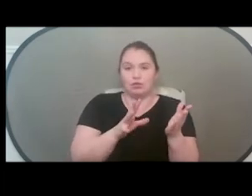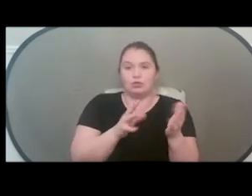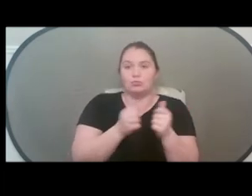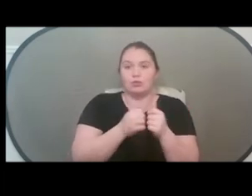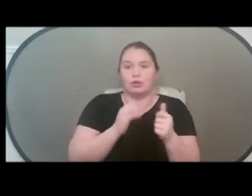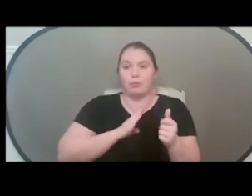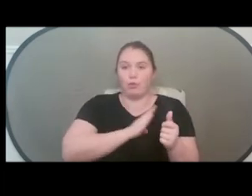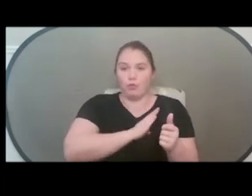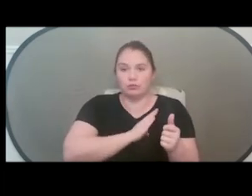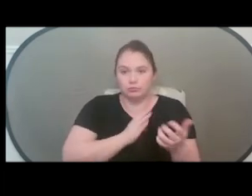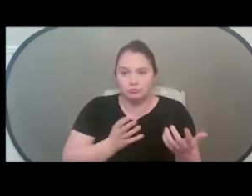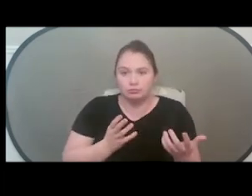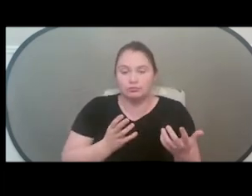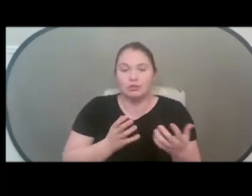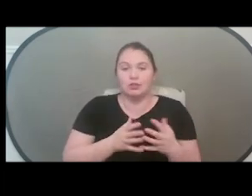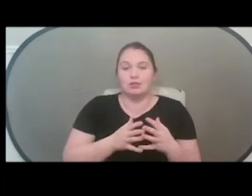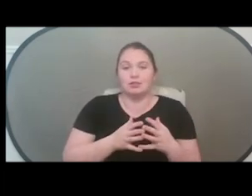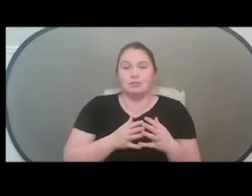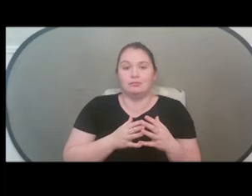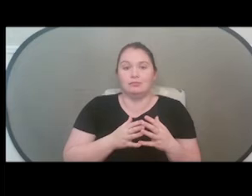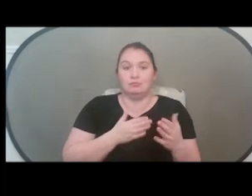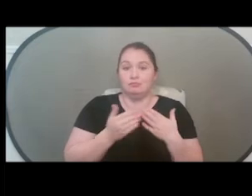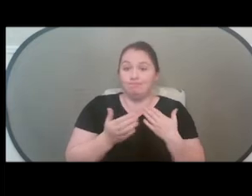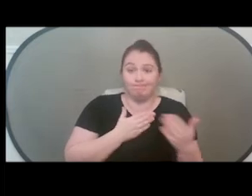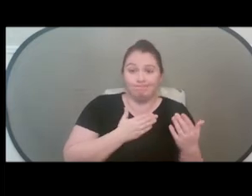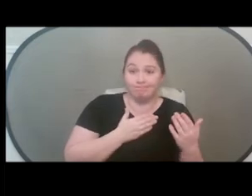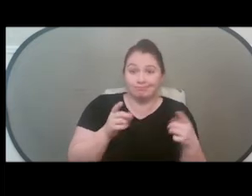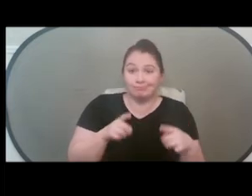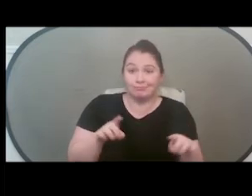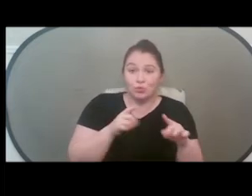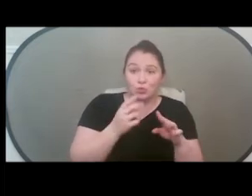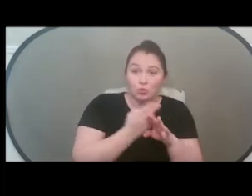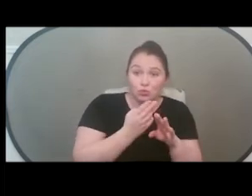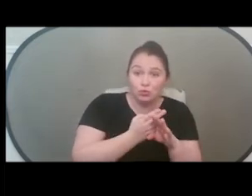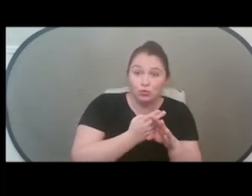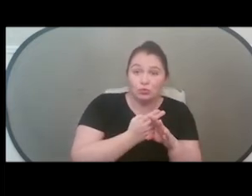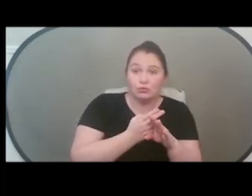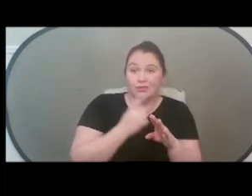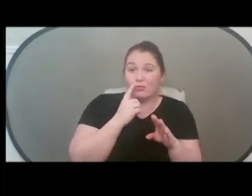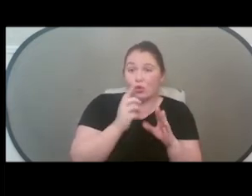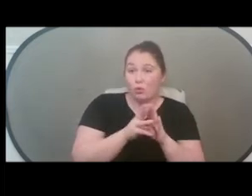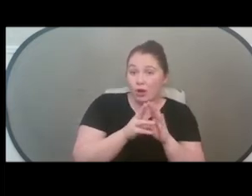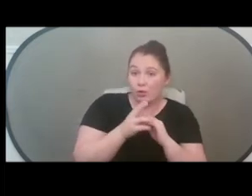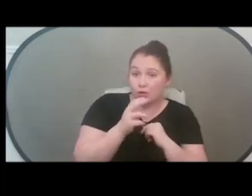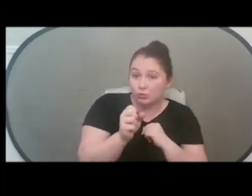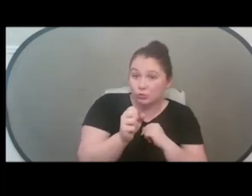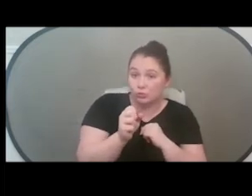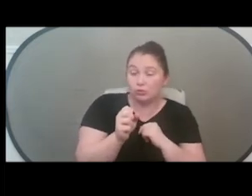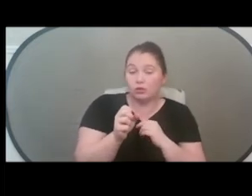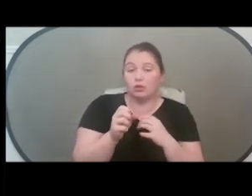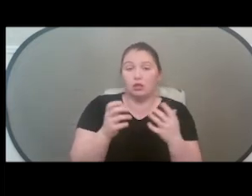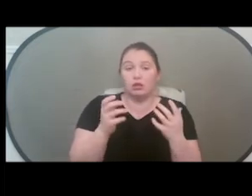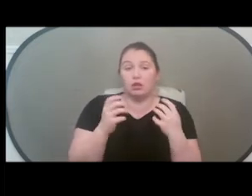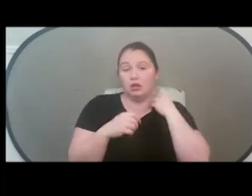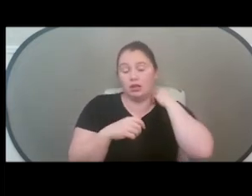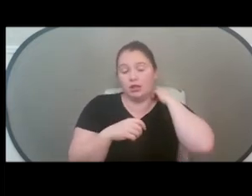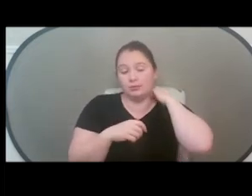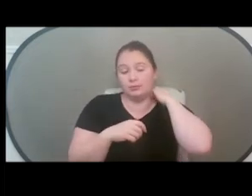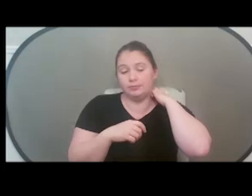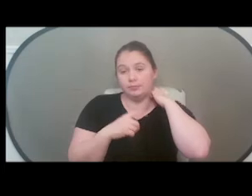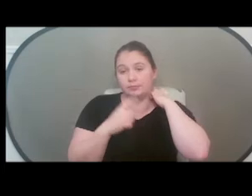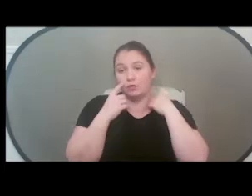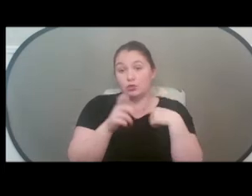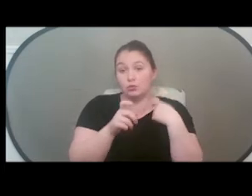board. So whether or not you guys use it for Waco High School swap outs or